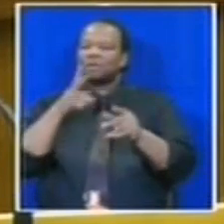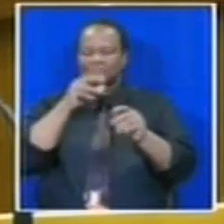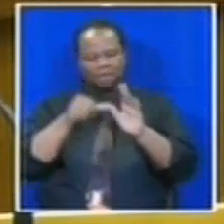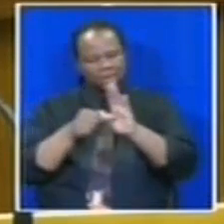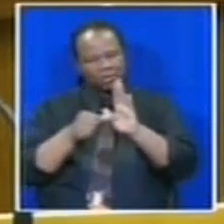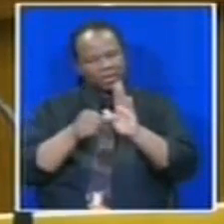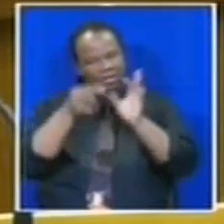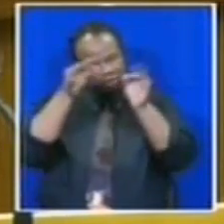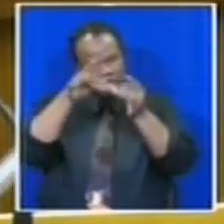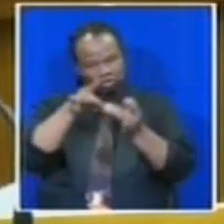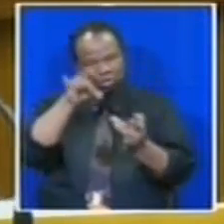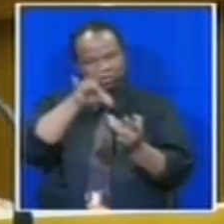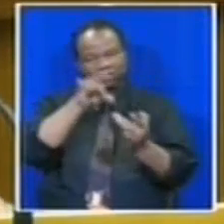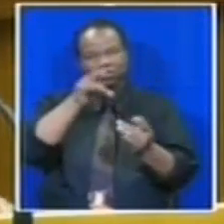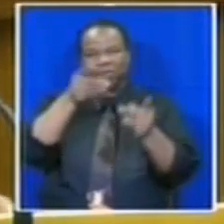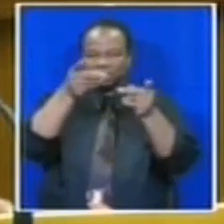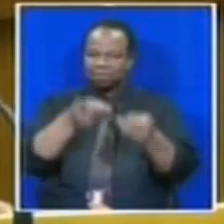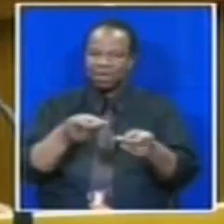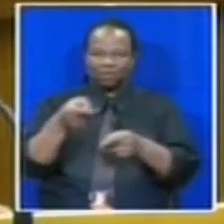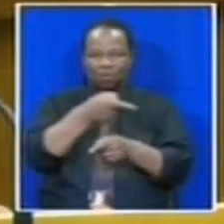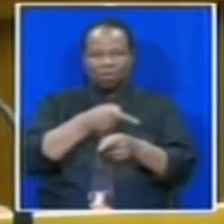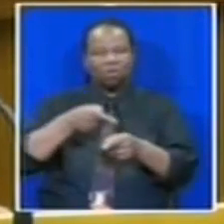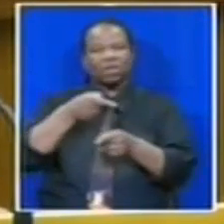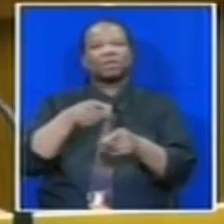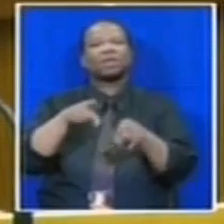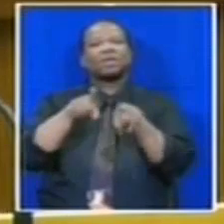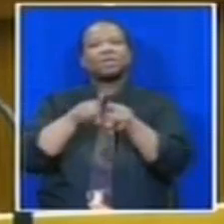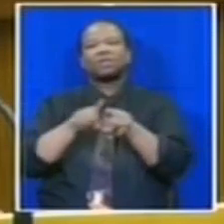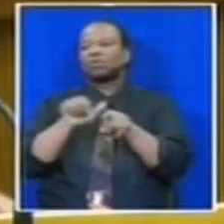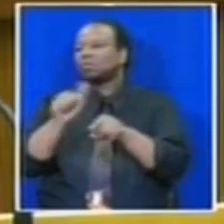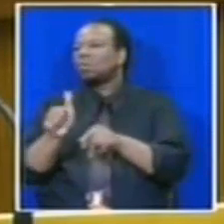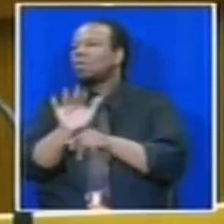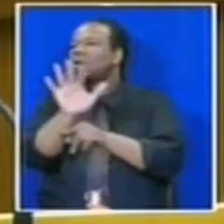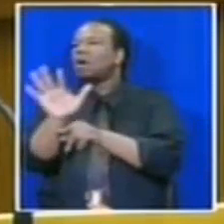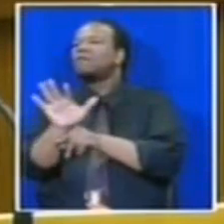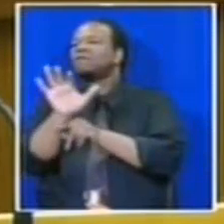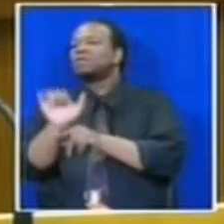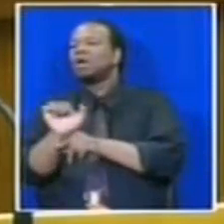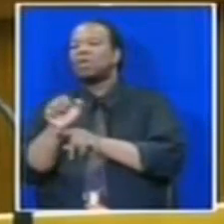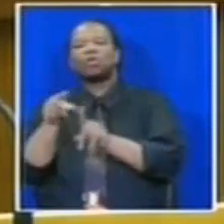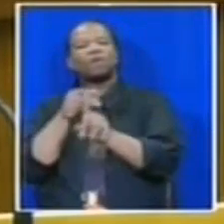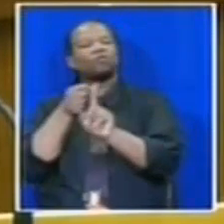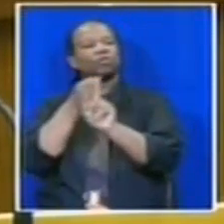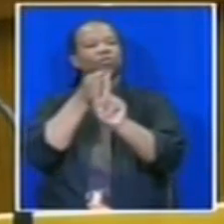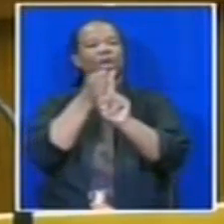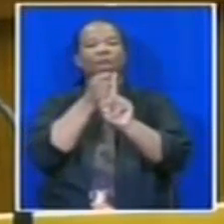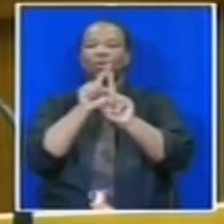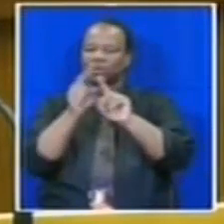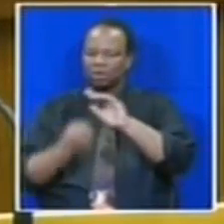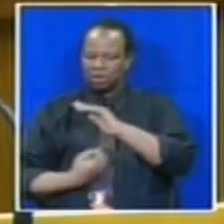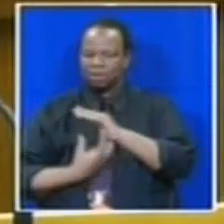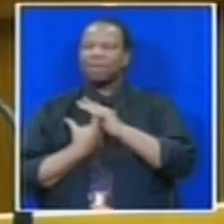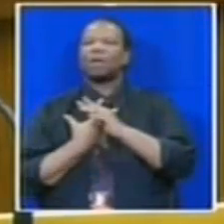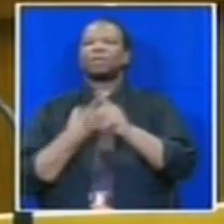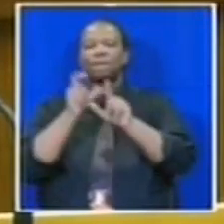us. I choose an old African revolutionary to inspire us, Amilcar Cabral, and his words, and I